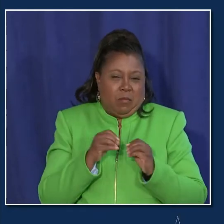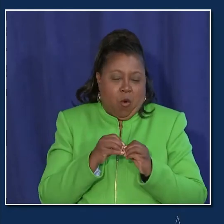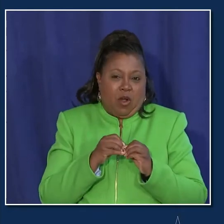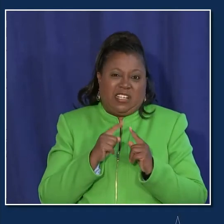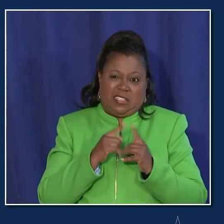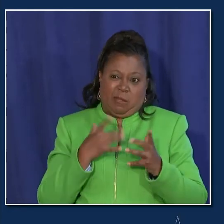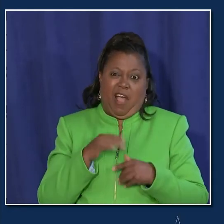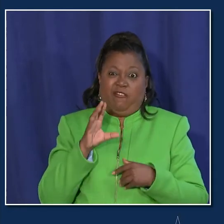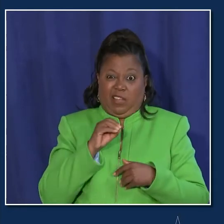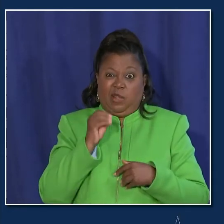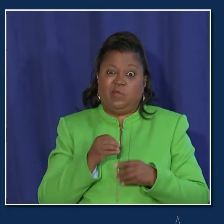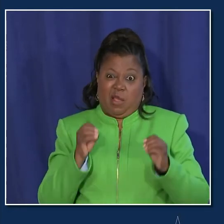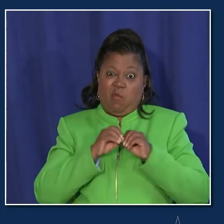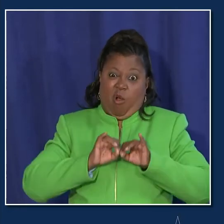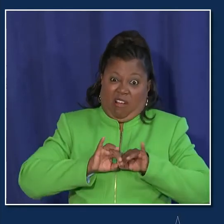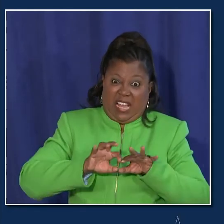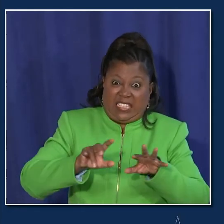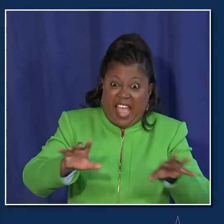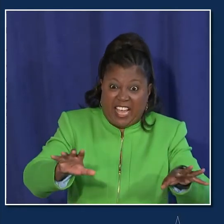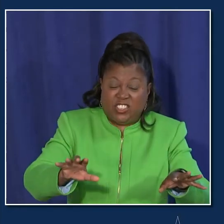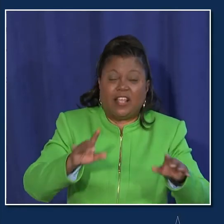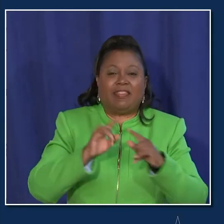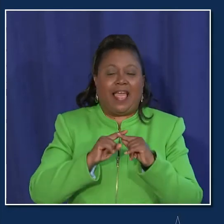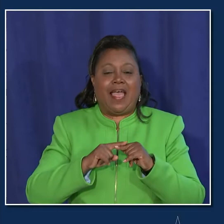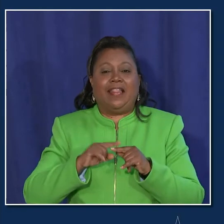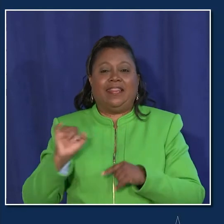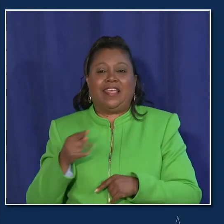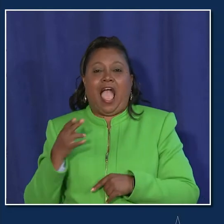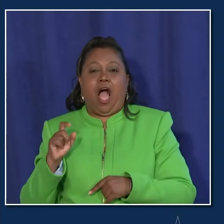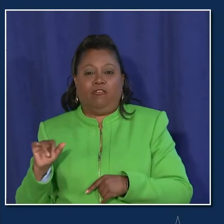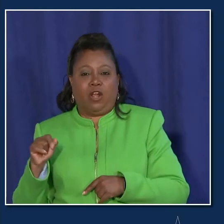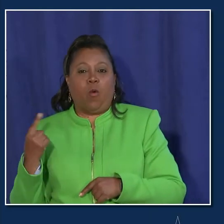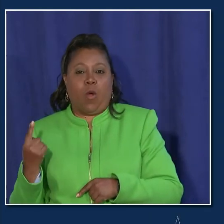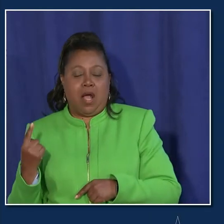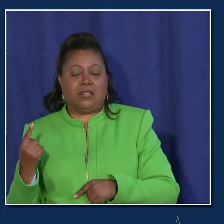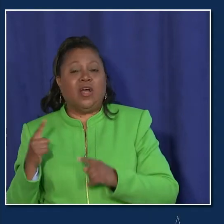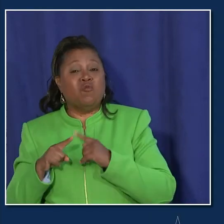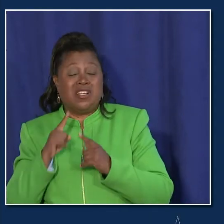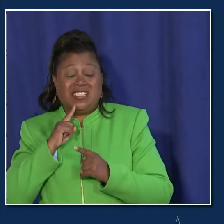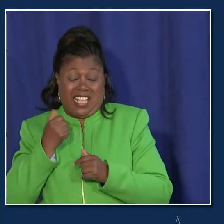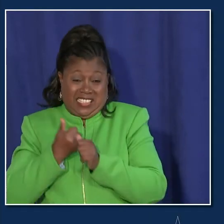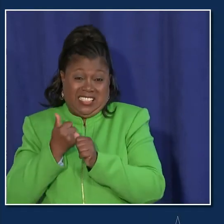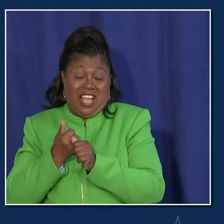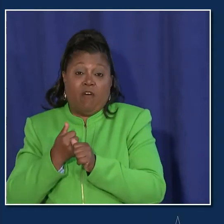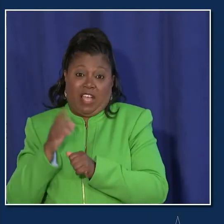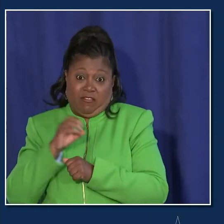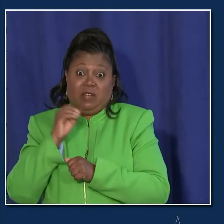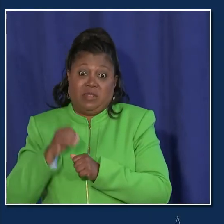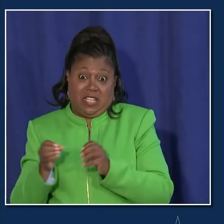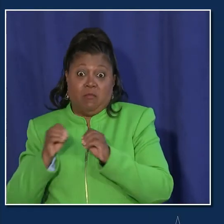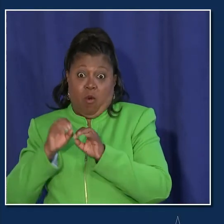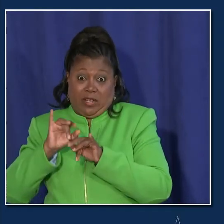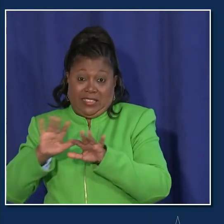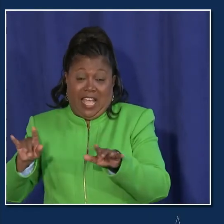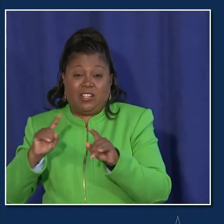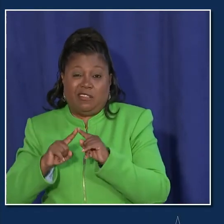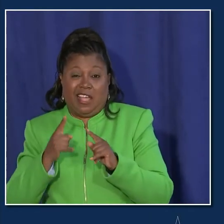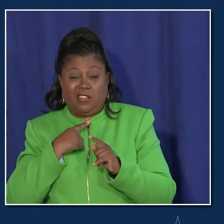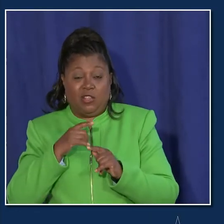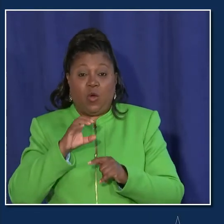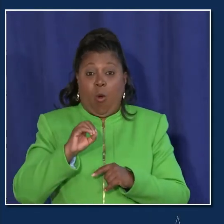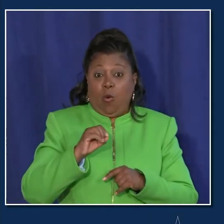contagious. It's about 50% more contagious than the Alpha variant was, which itself is 50% more contagious than sort of